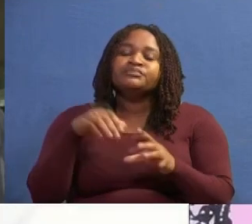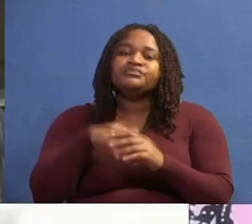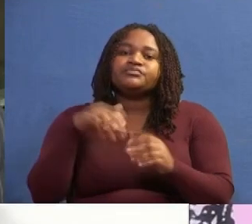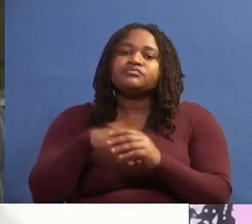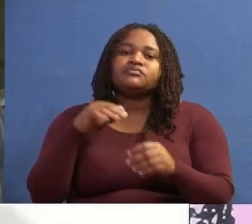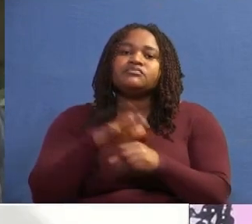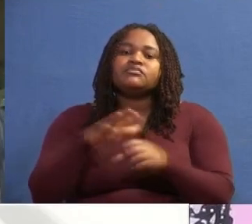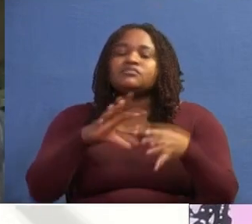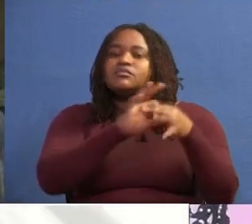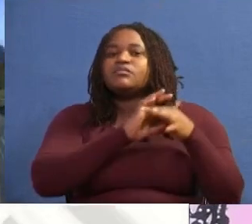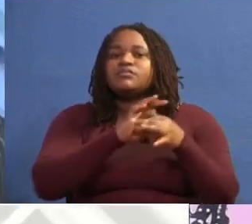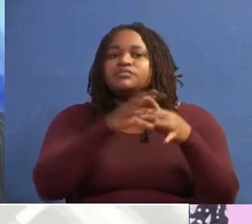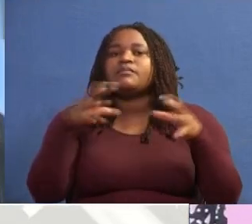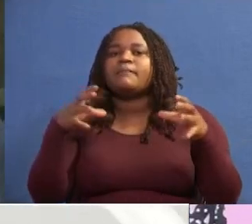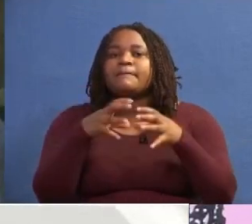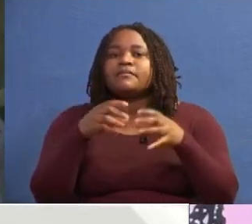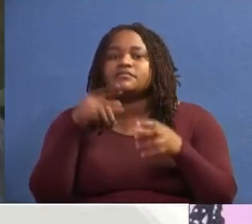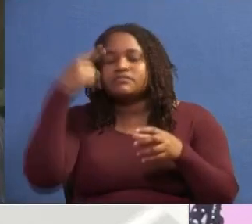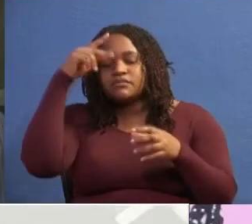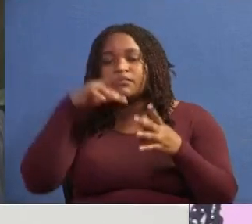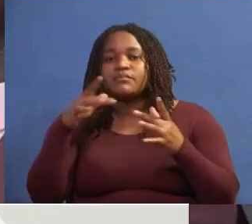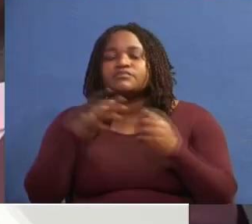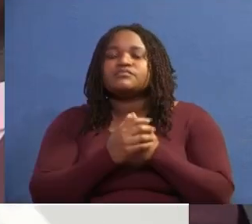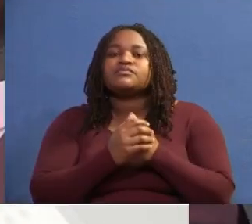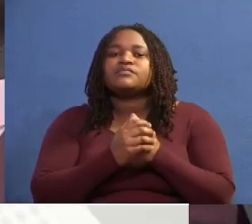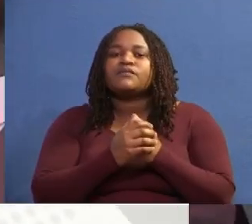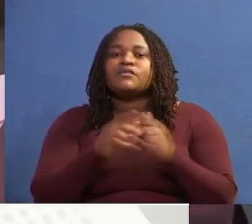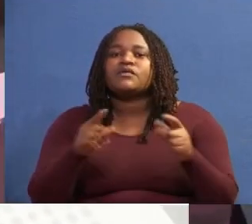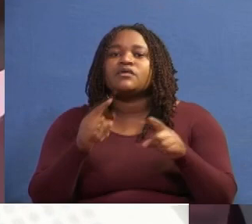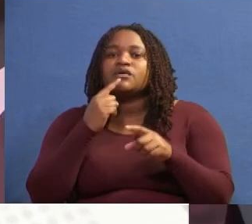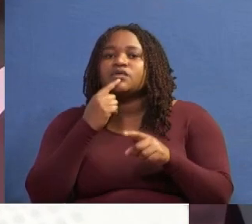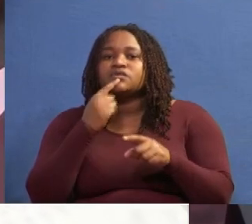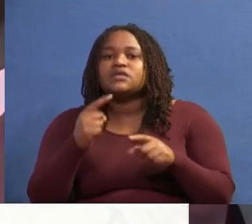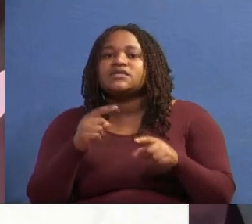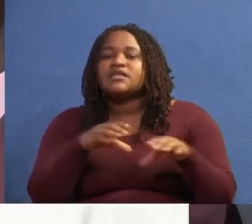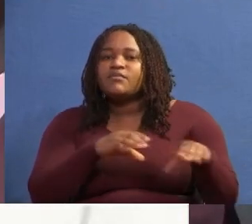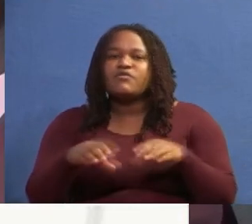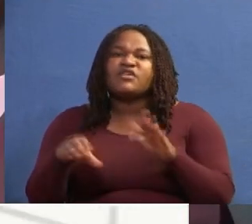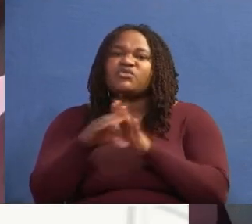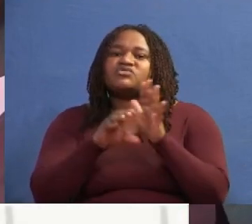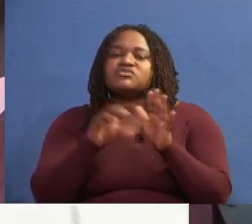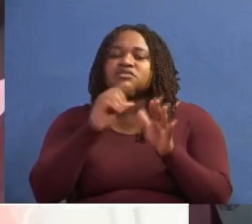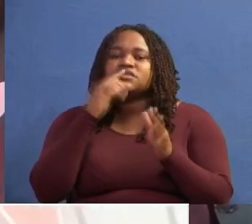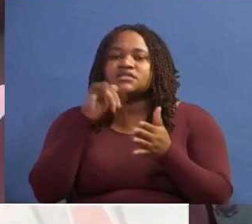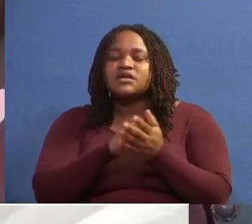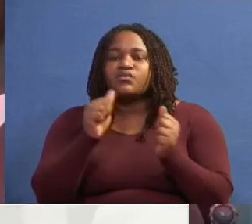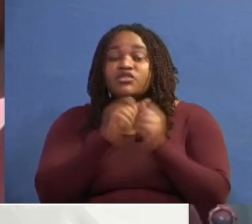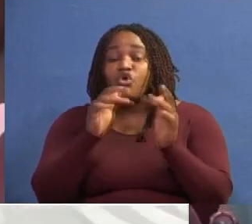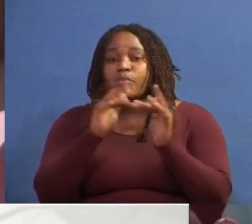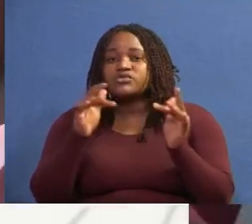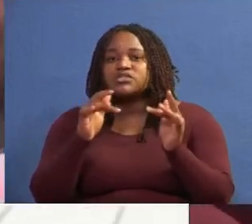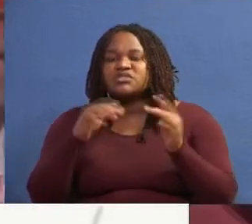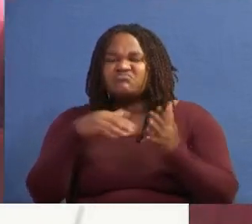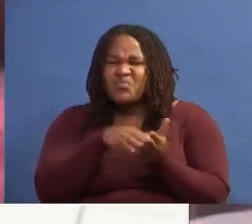the ruling coalition party sounded death knell to the opposition. He described the move as unconstitutional, suggesting that with the opposition